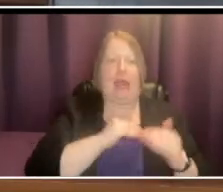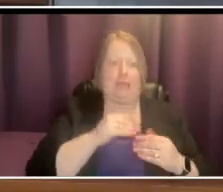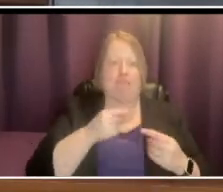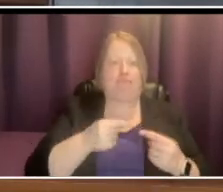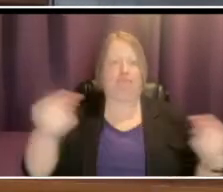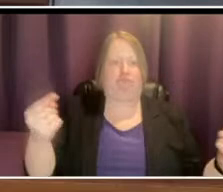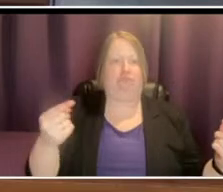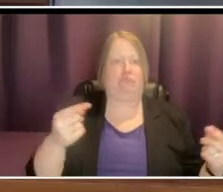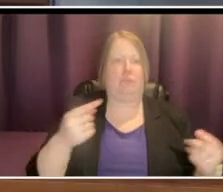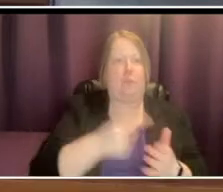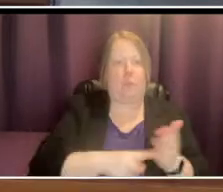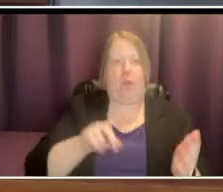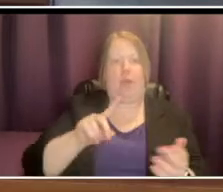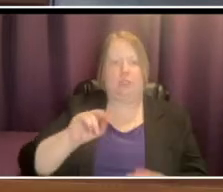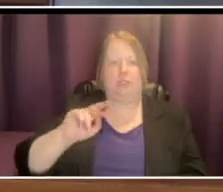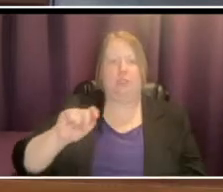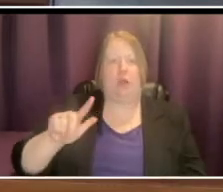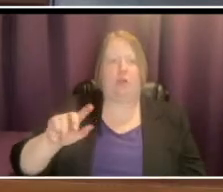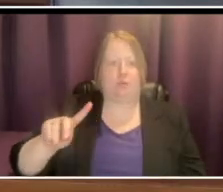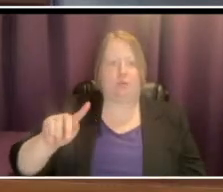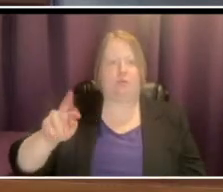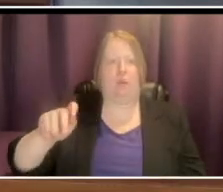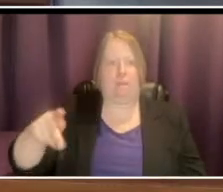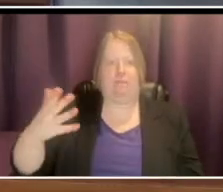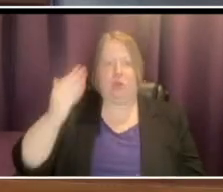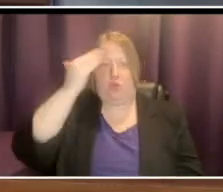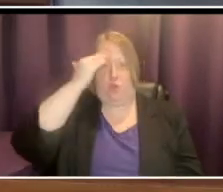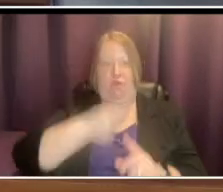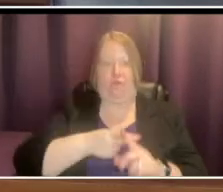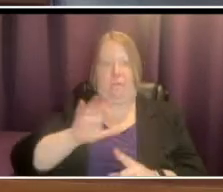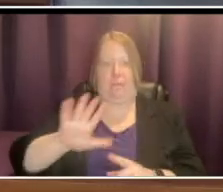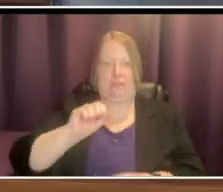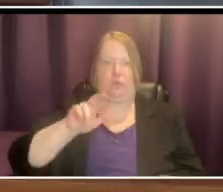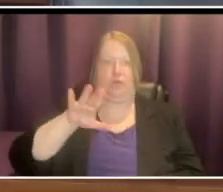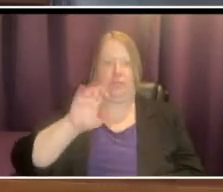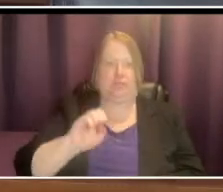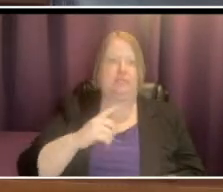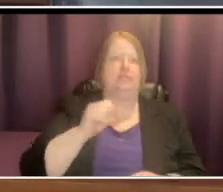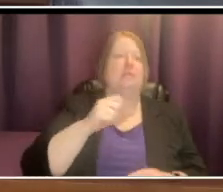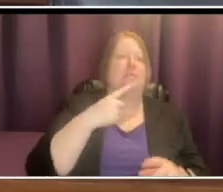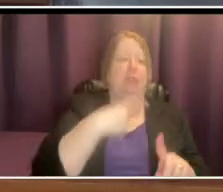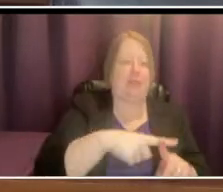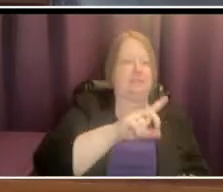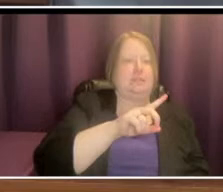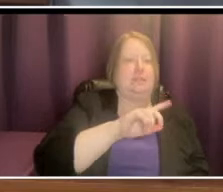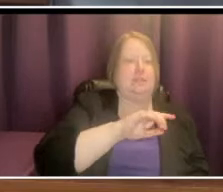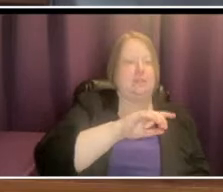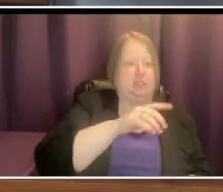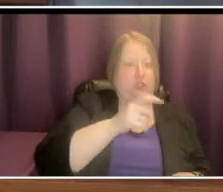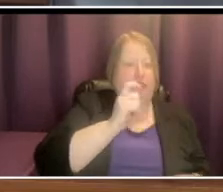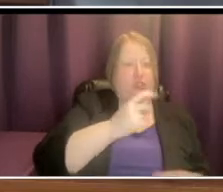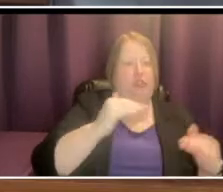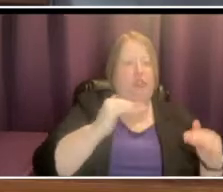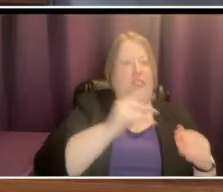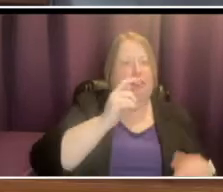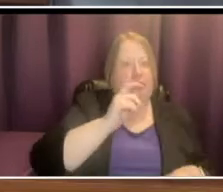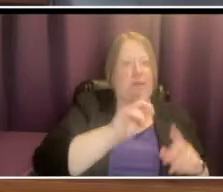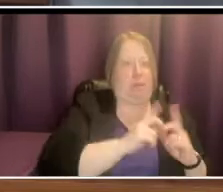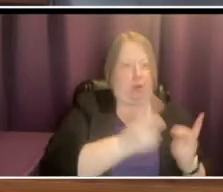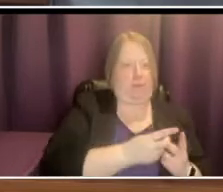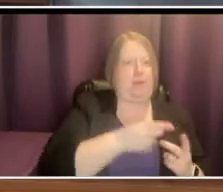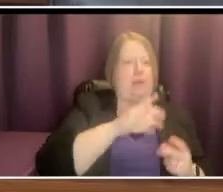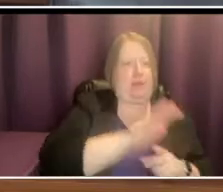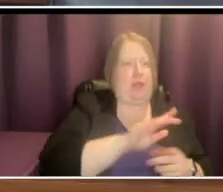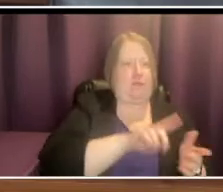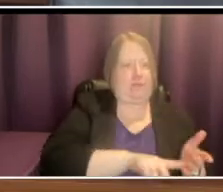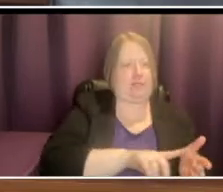own investigations, and his own campaign. Donald Trump maliciously repeated this nonsense to a wide